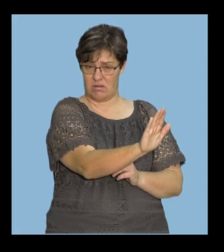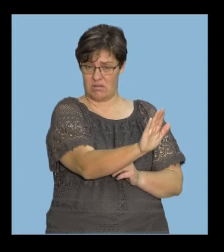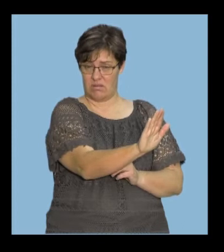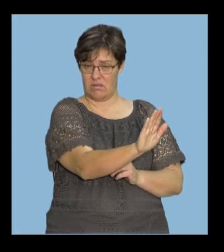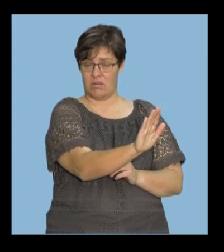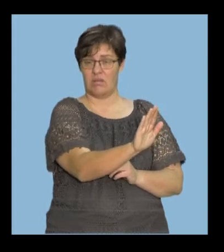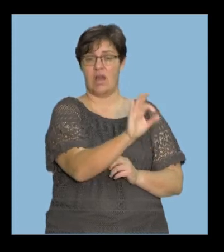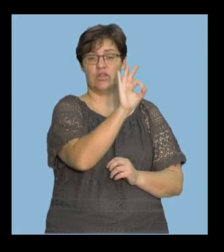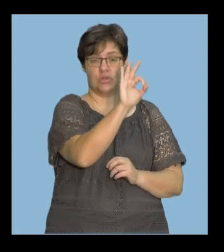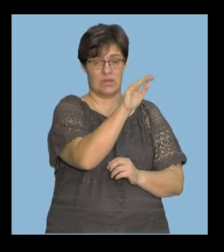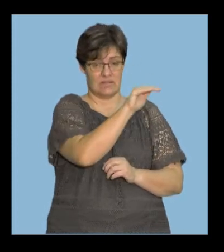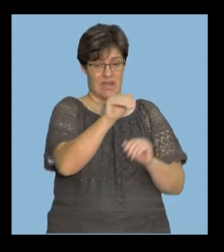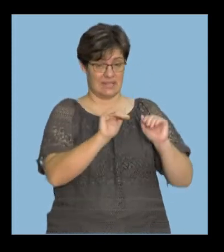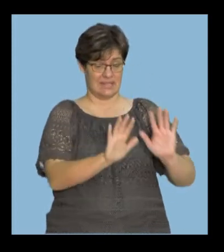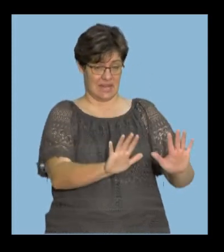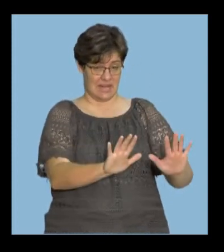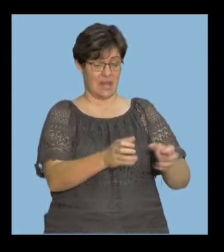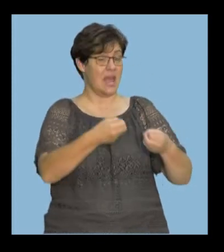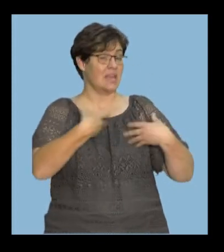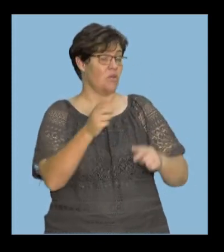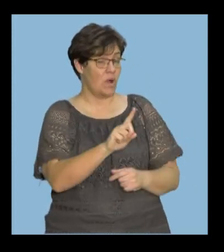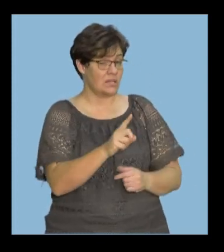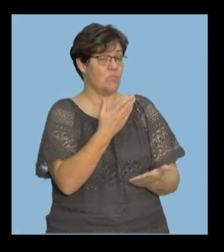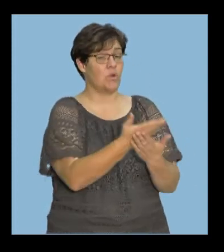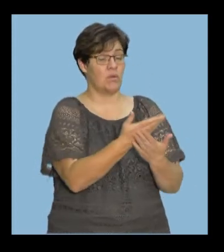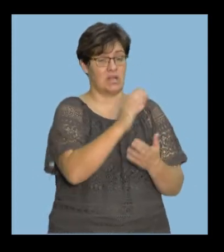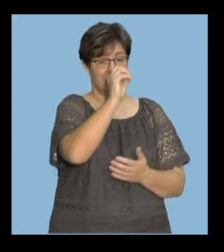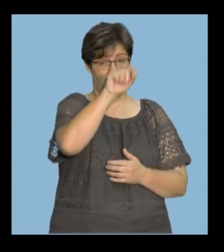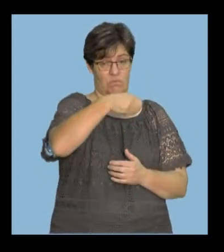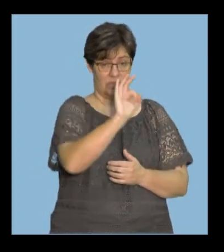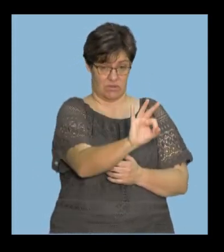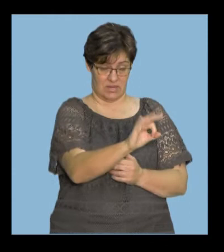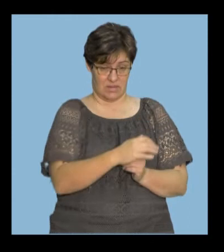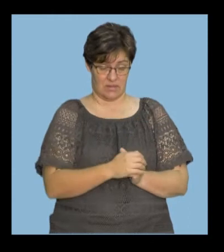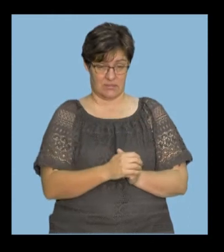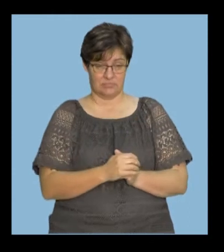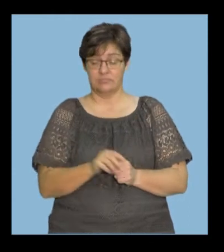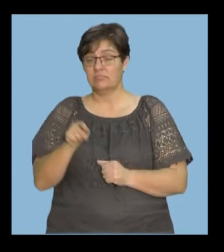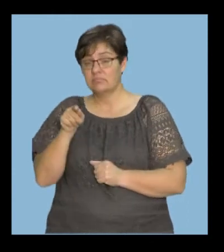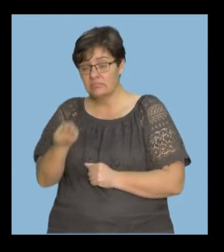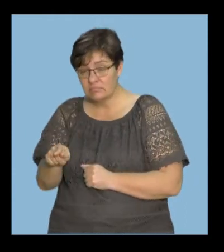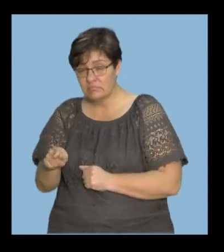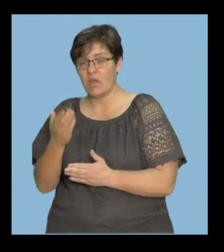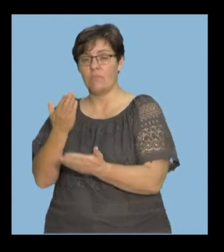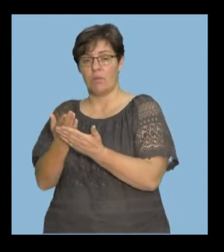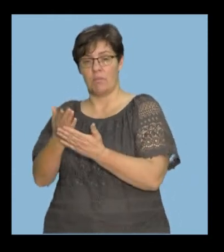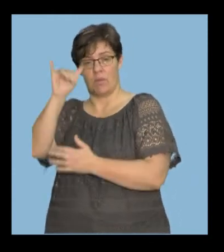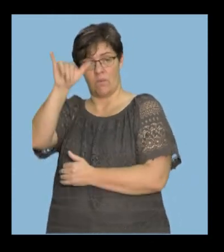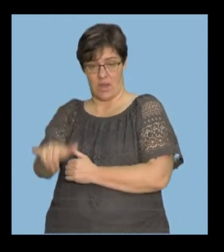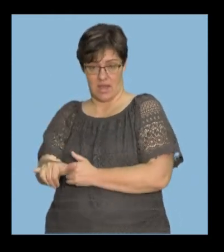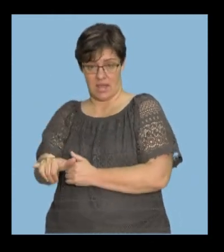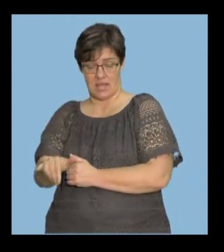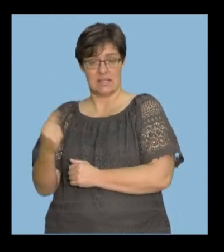was 3 divided by 10, which gave us a probability of 0.3. And the probability